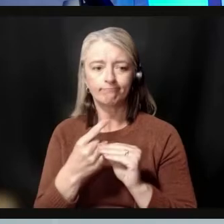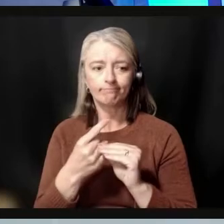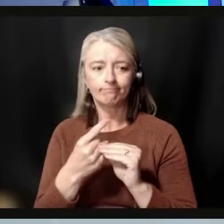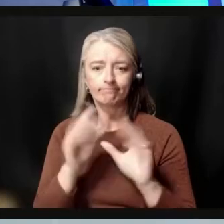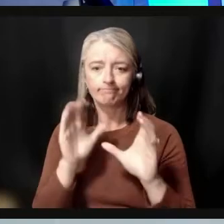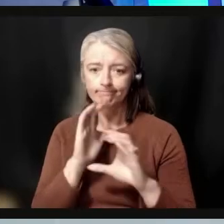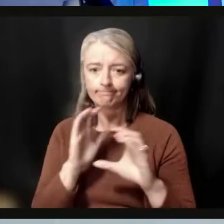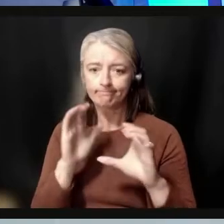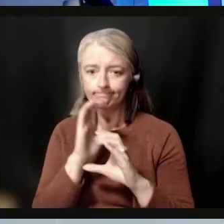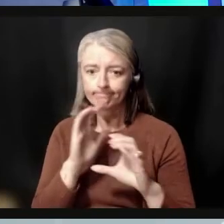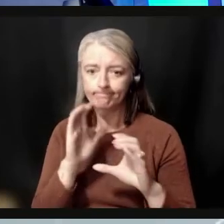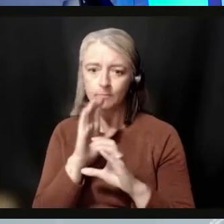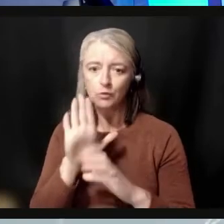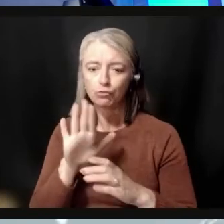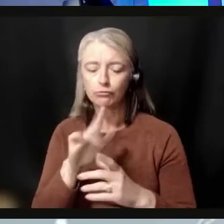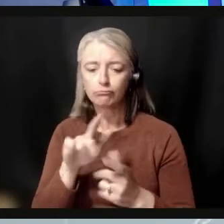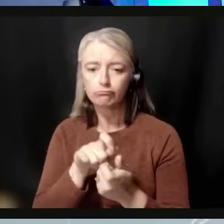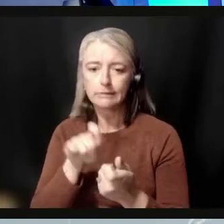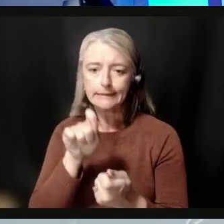particular situation?